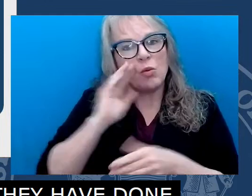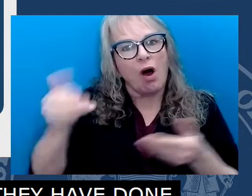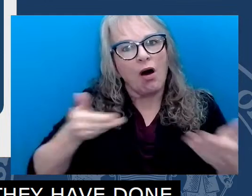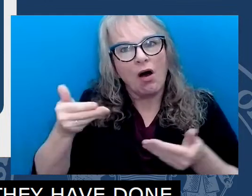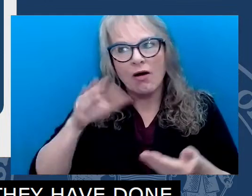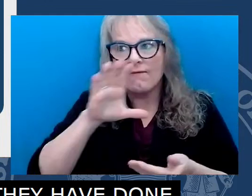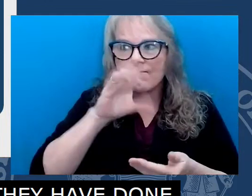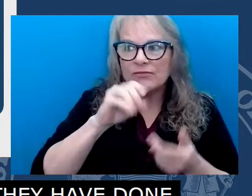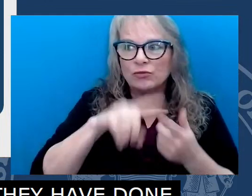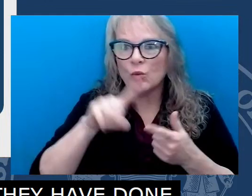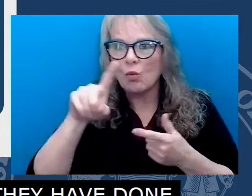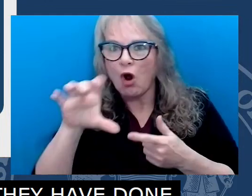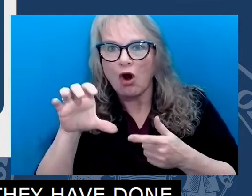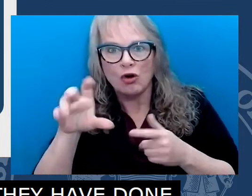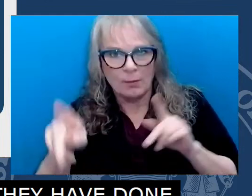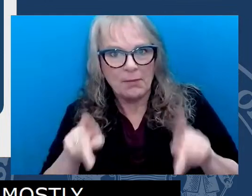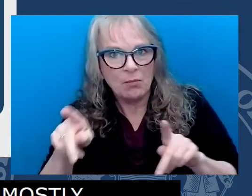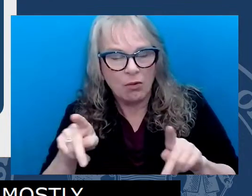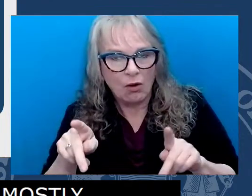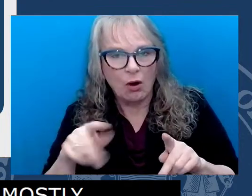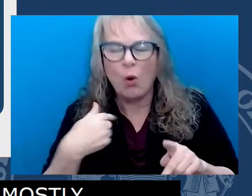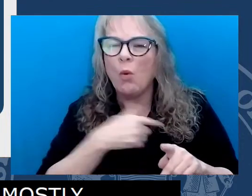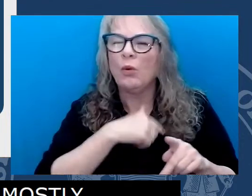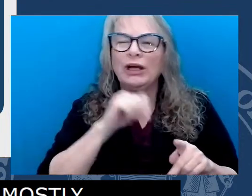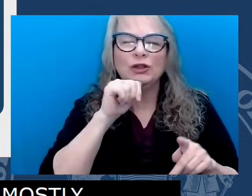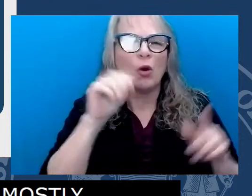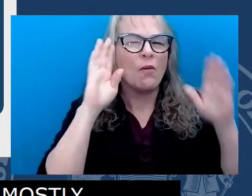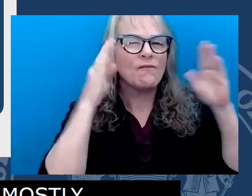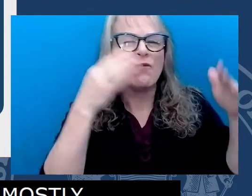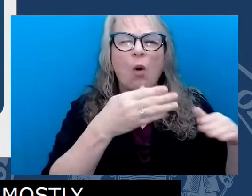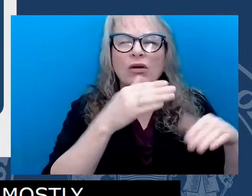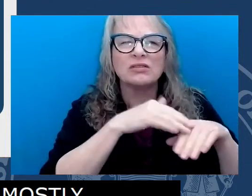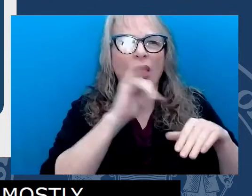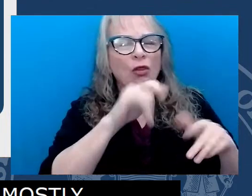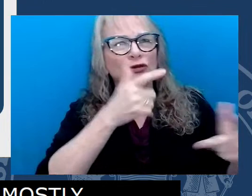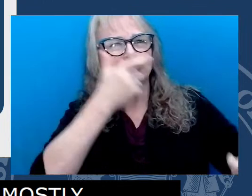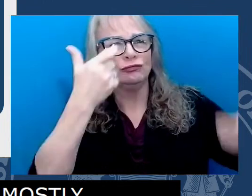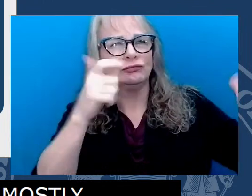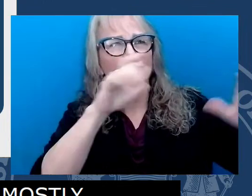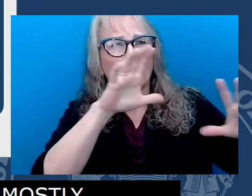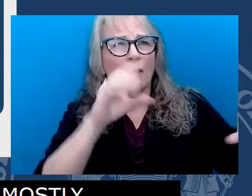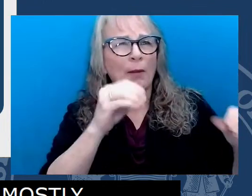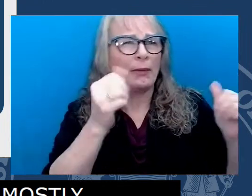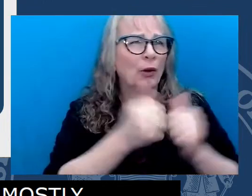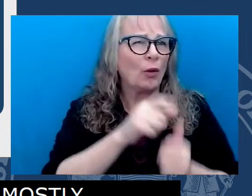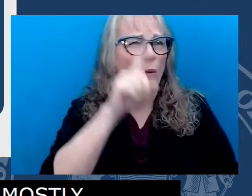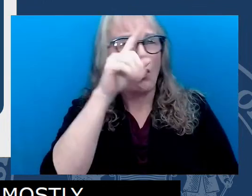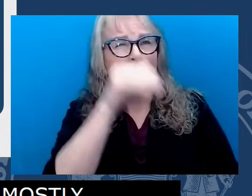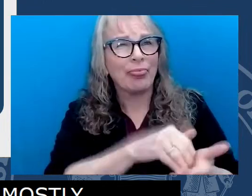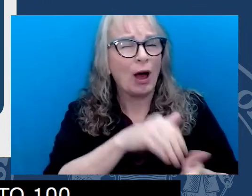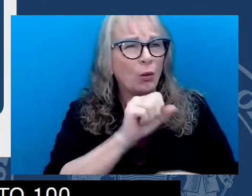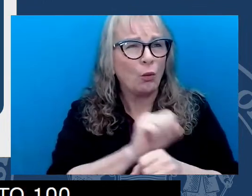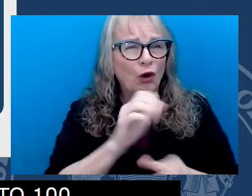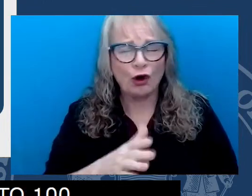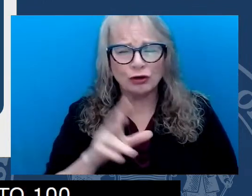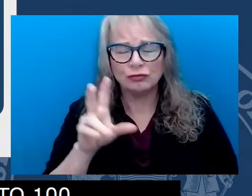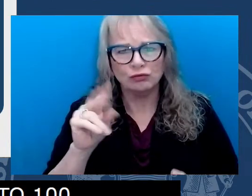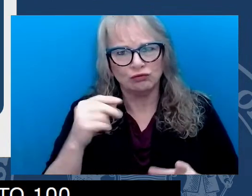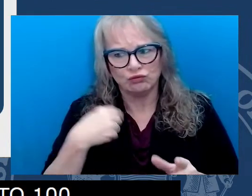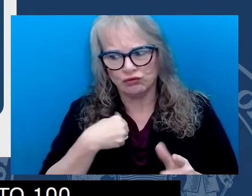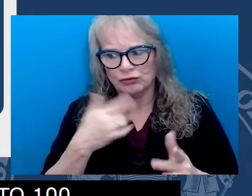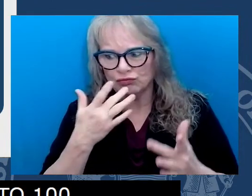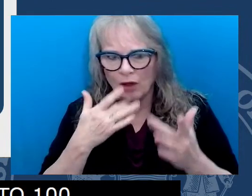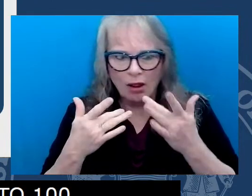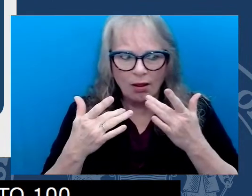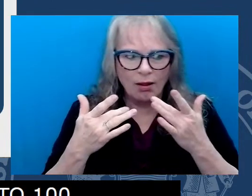We don't focus as much as that big home run with 1,000 or 2 employees. Every now and then we're fortunate, and